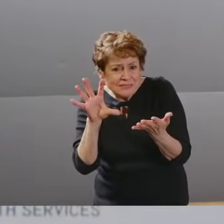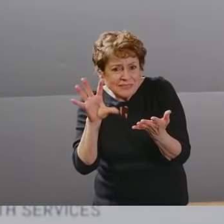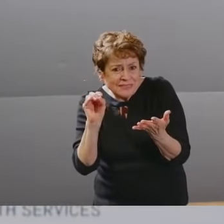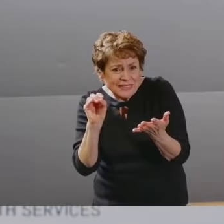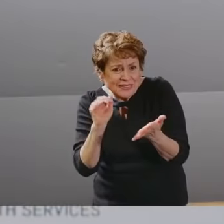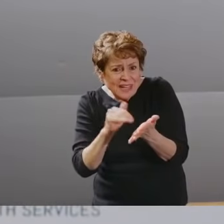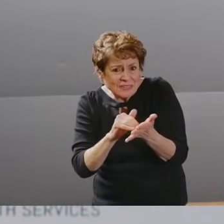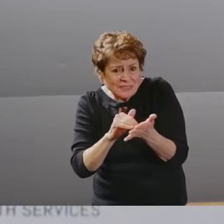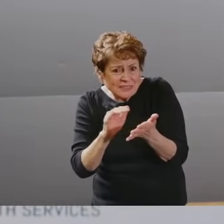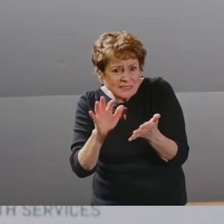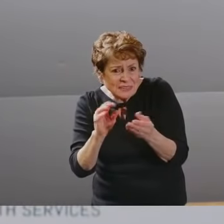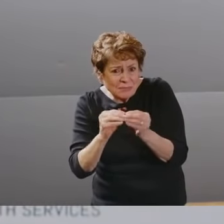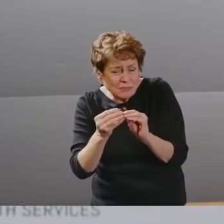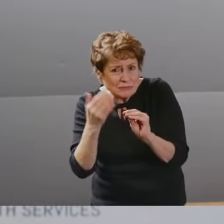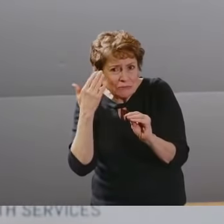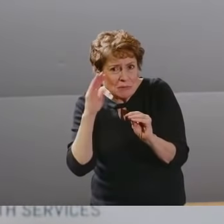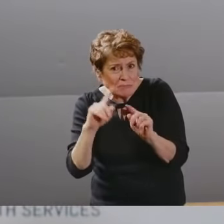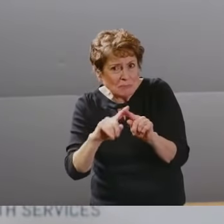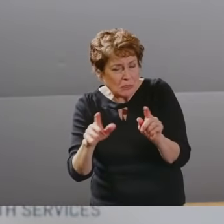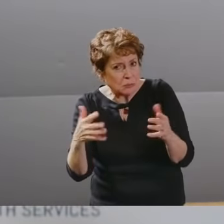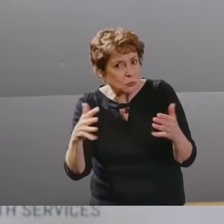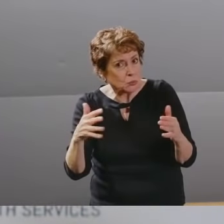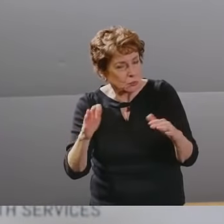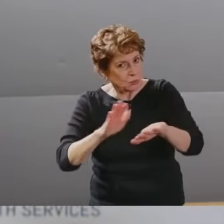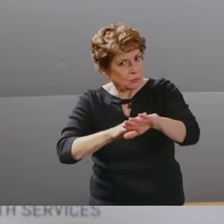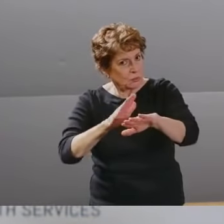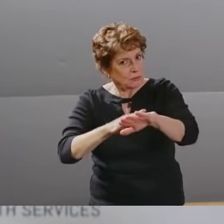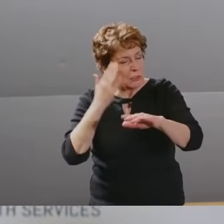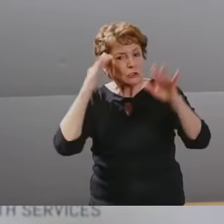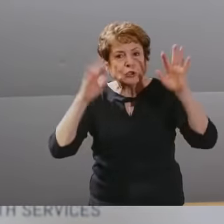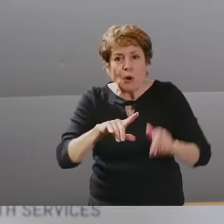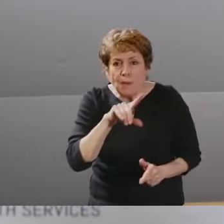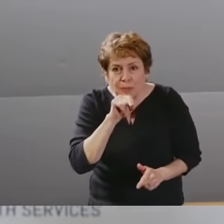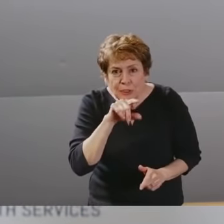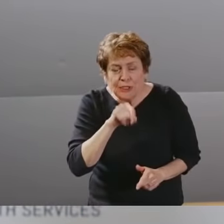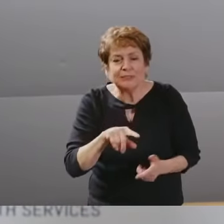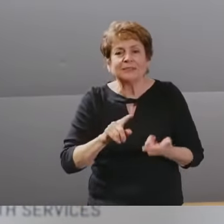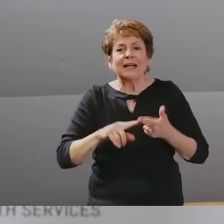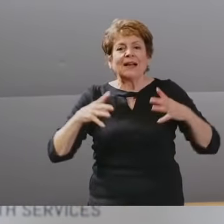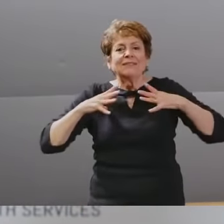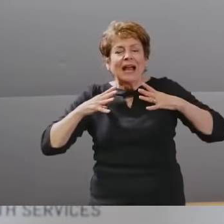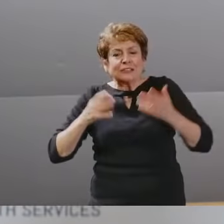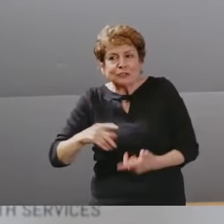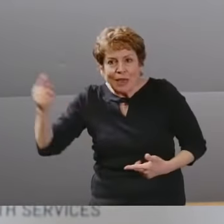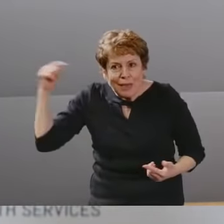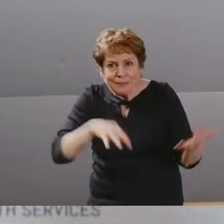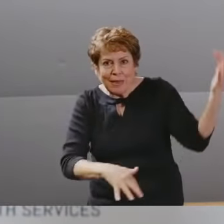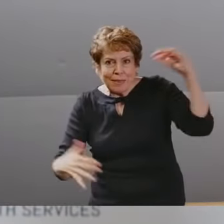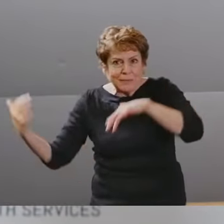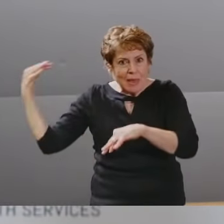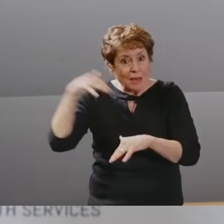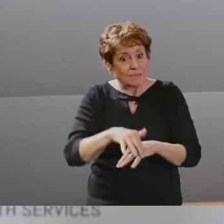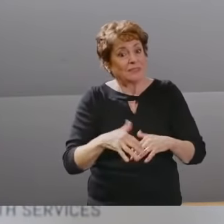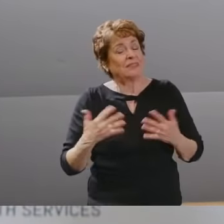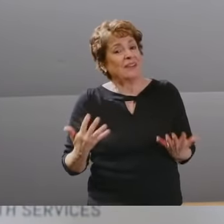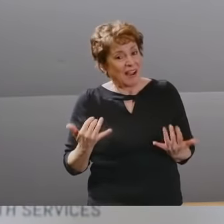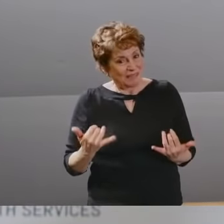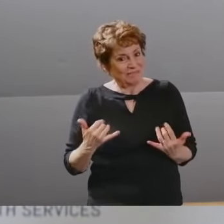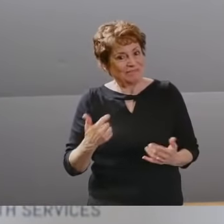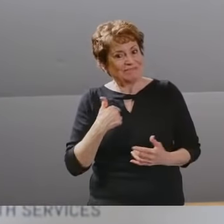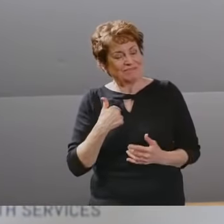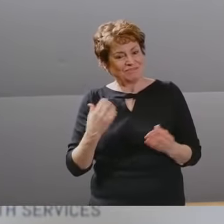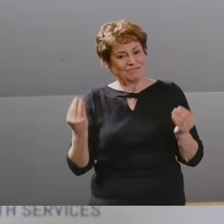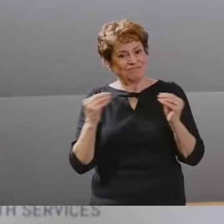elsewhere. So we're amplifying our messaging and doubling our investment in public service